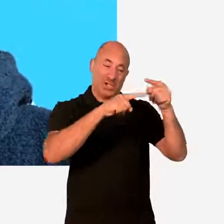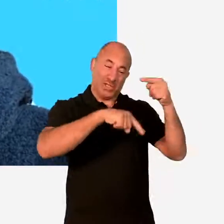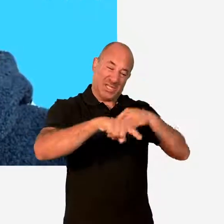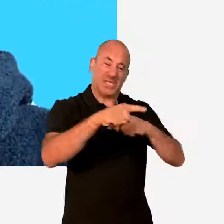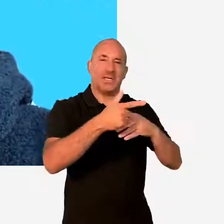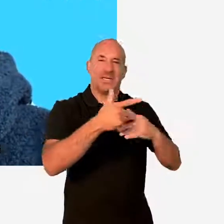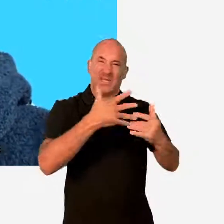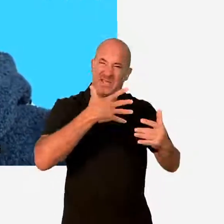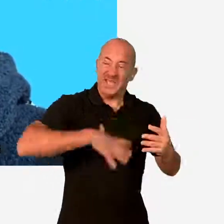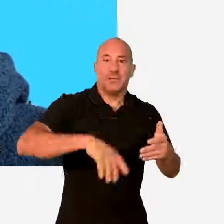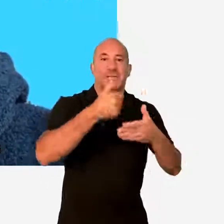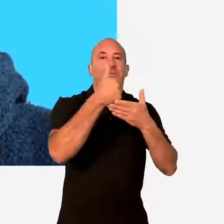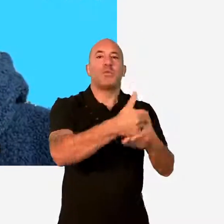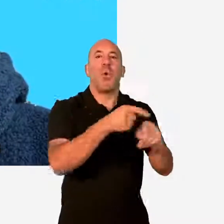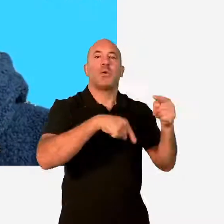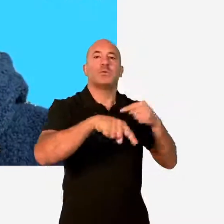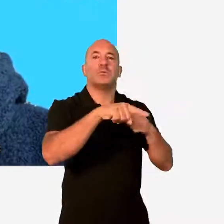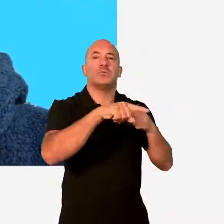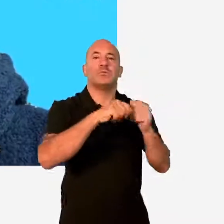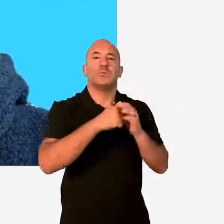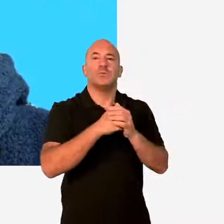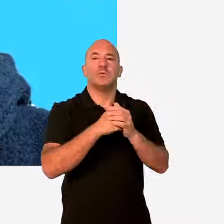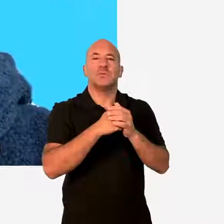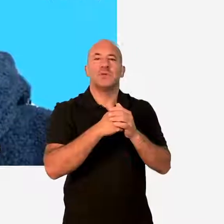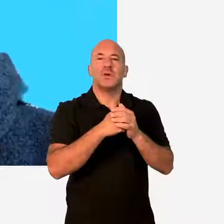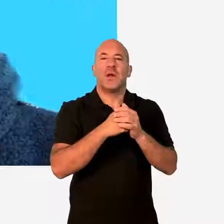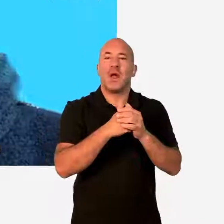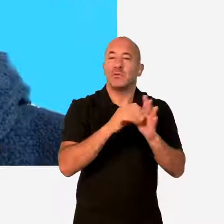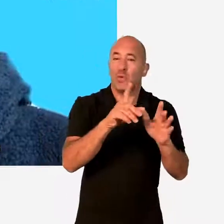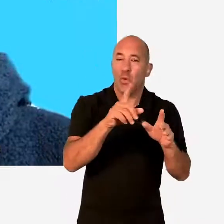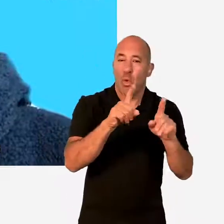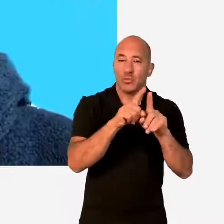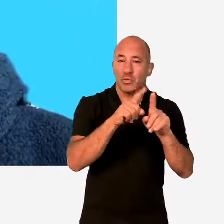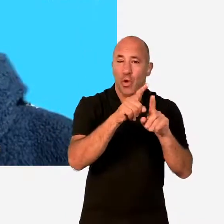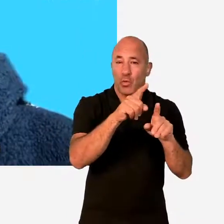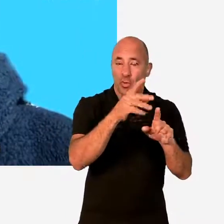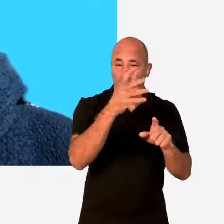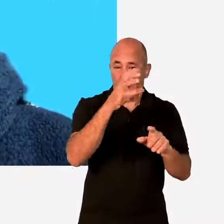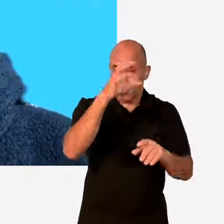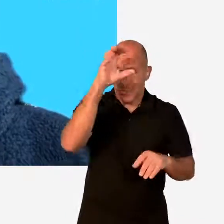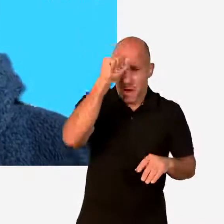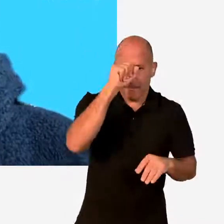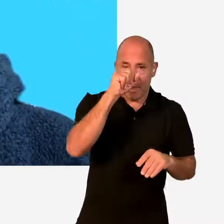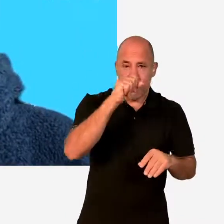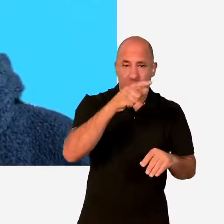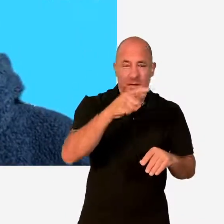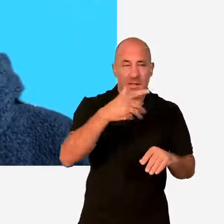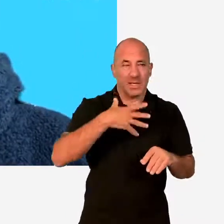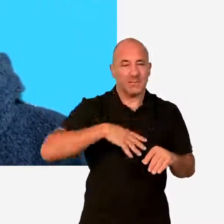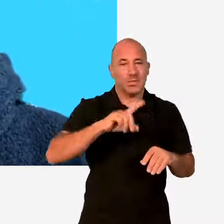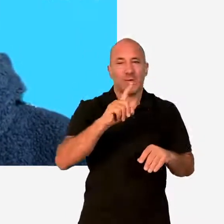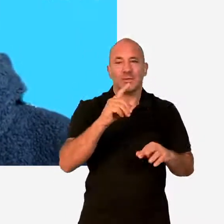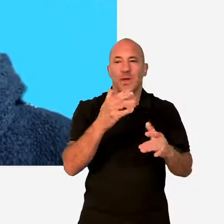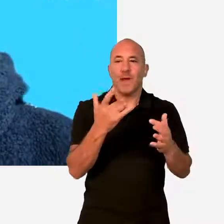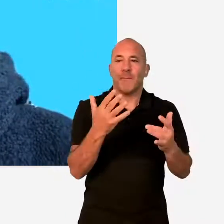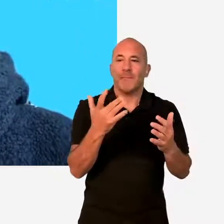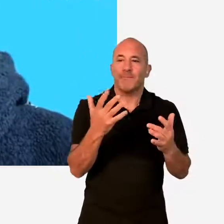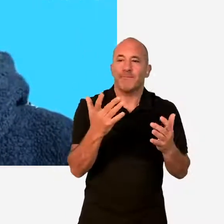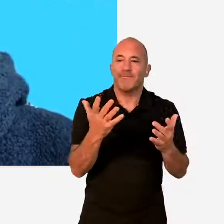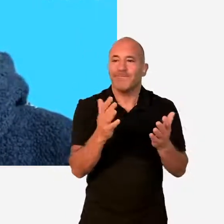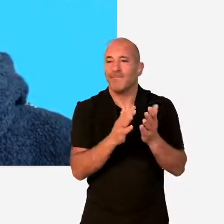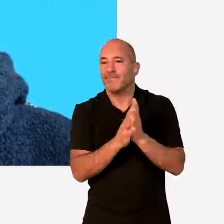supporting artists, and particularly those who need support, and not